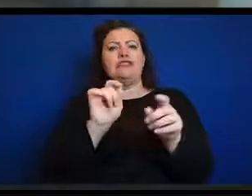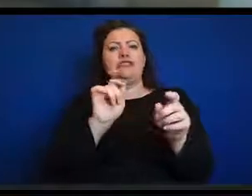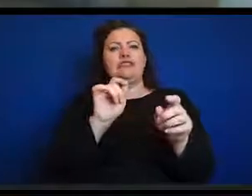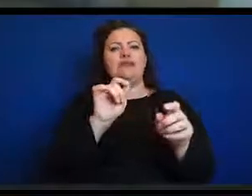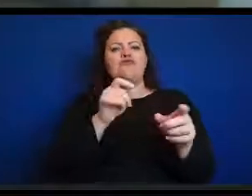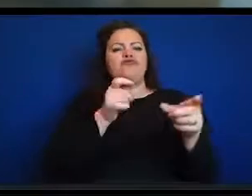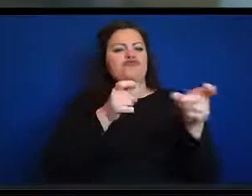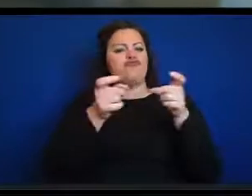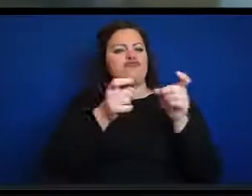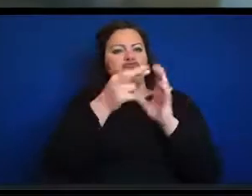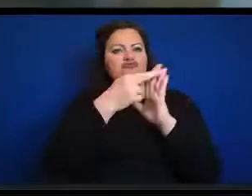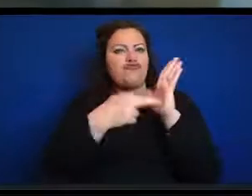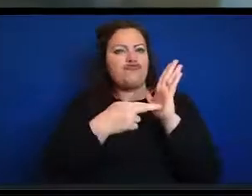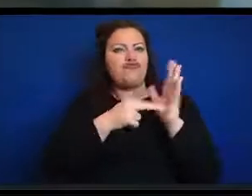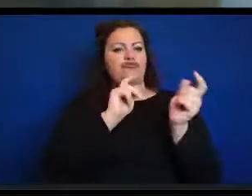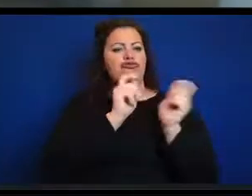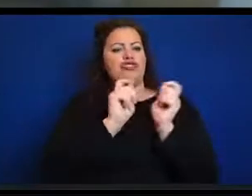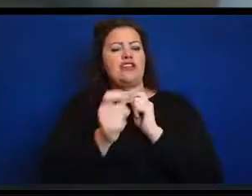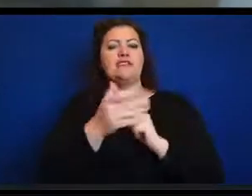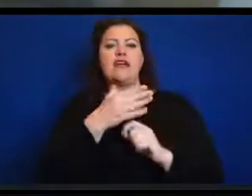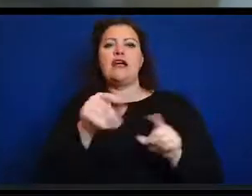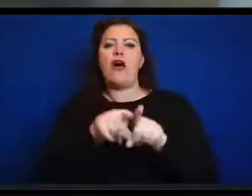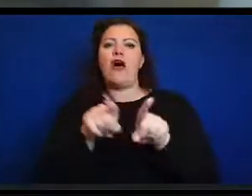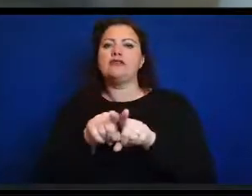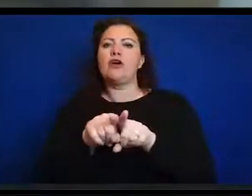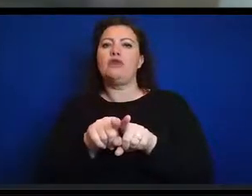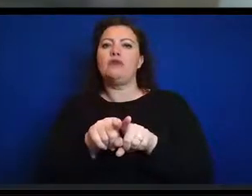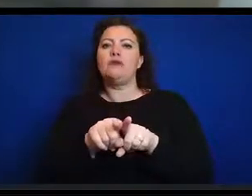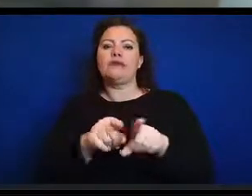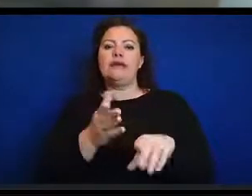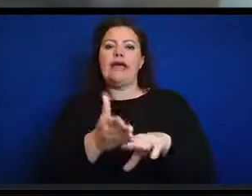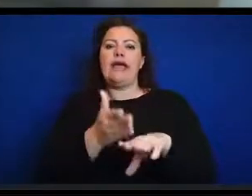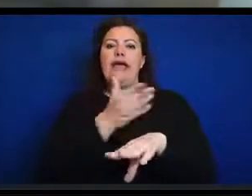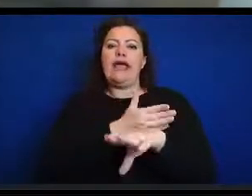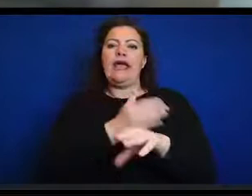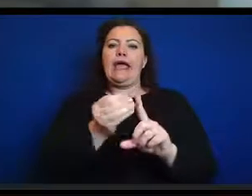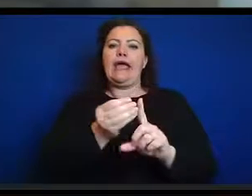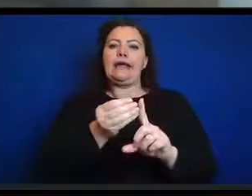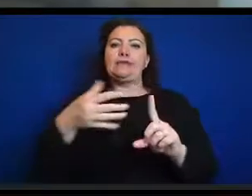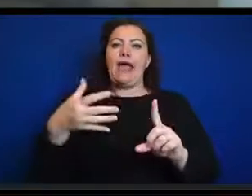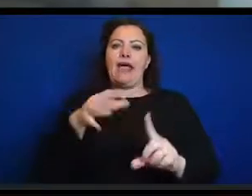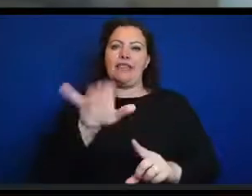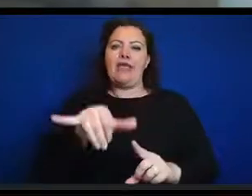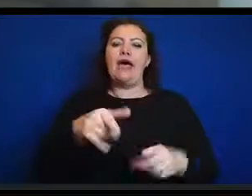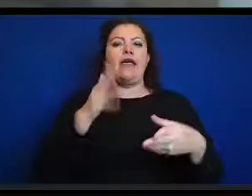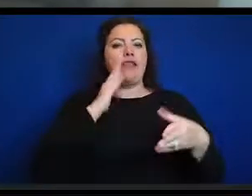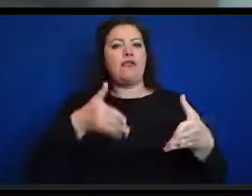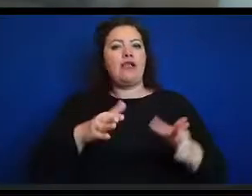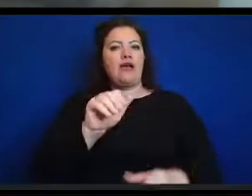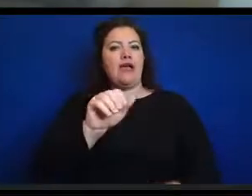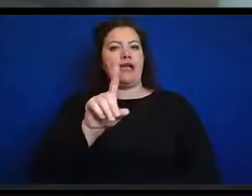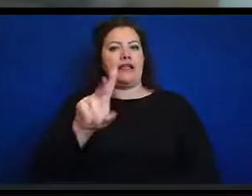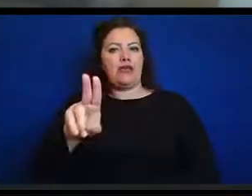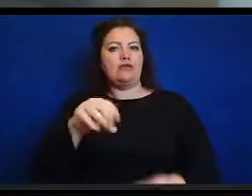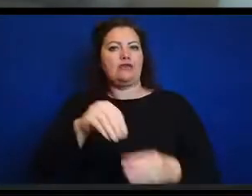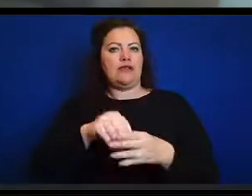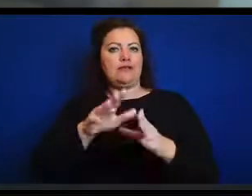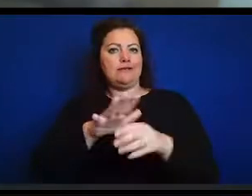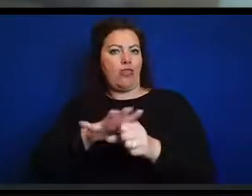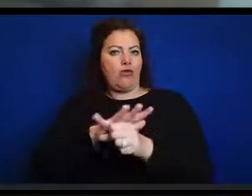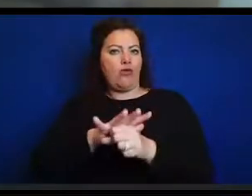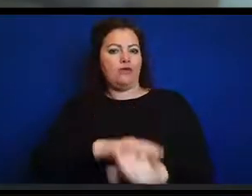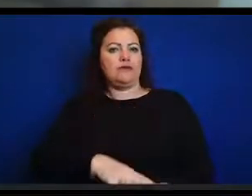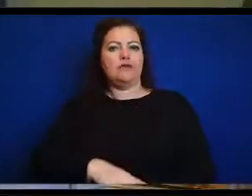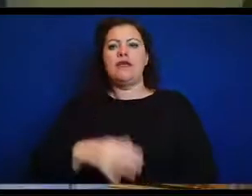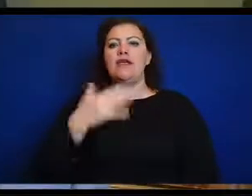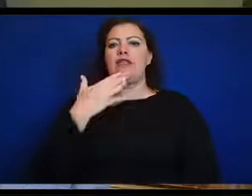regulations and also expanding the regulations so that they allow for ADUs in our communities. Great. Thank you so much. Chairman